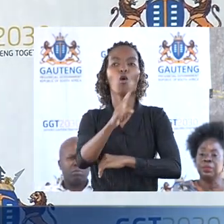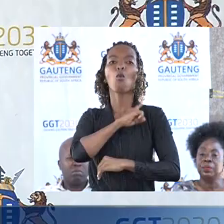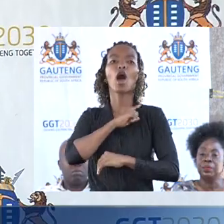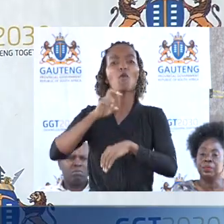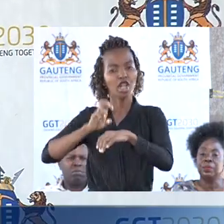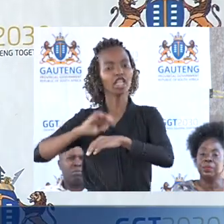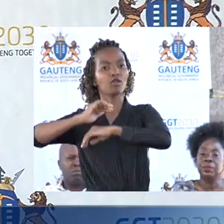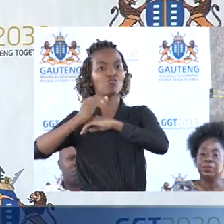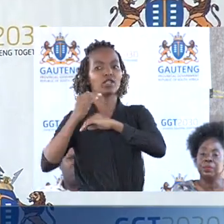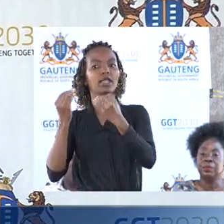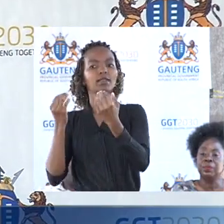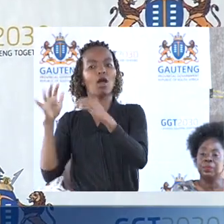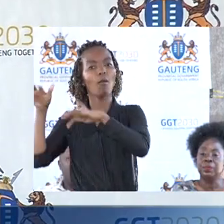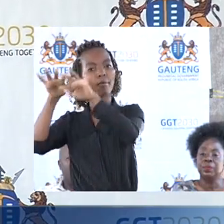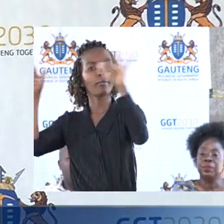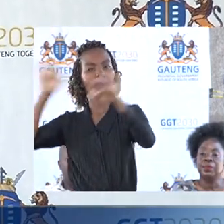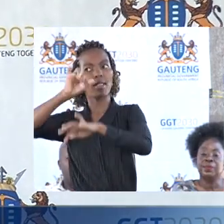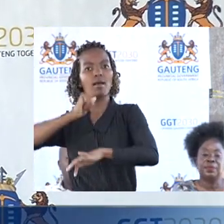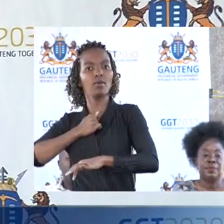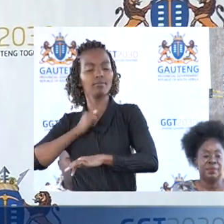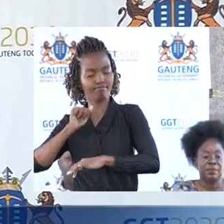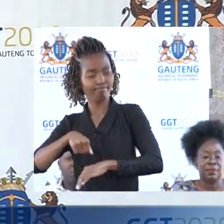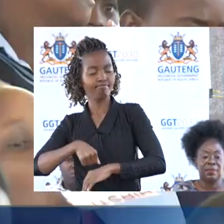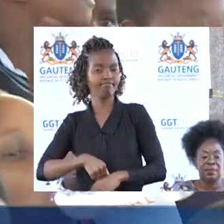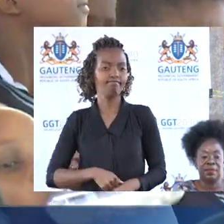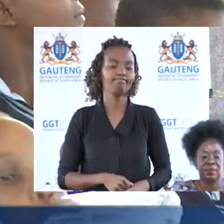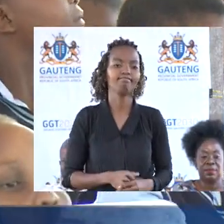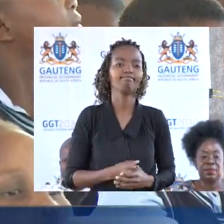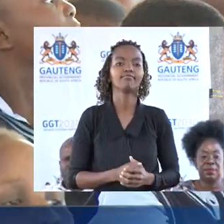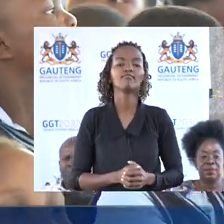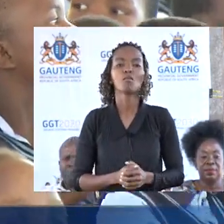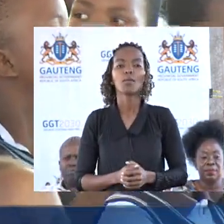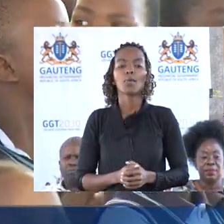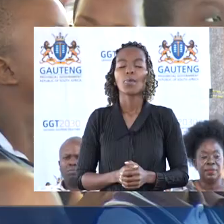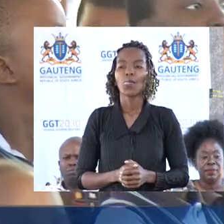to protect all our people in this particular community.